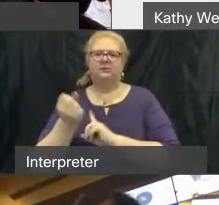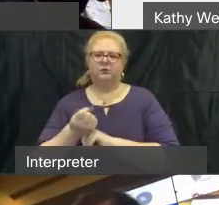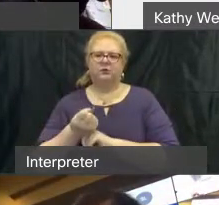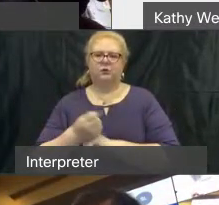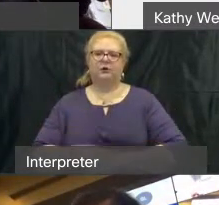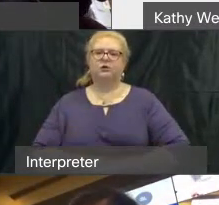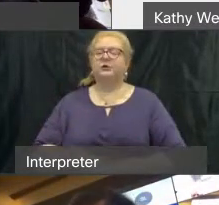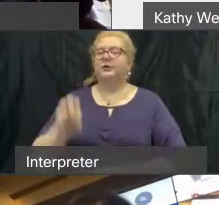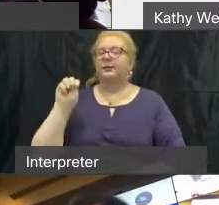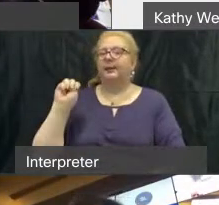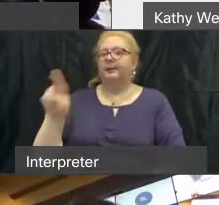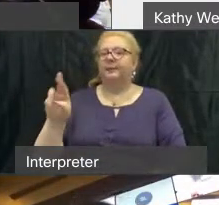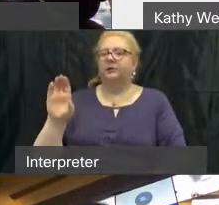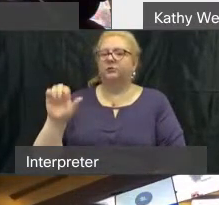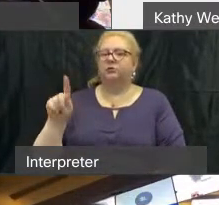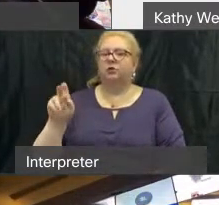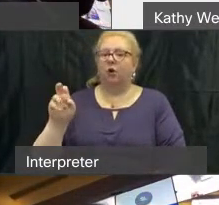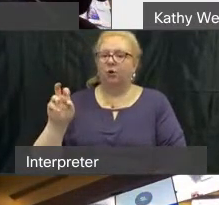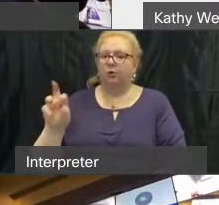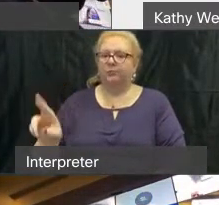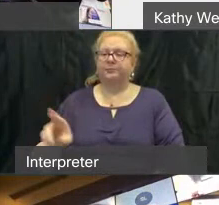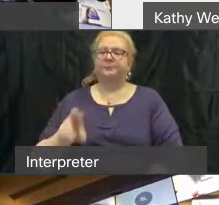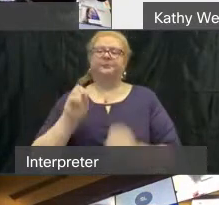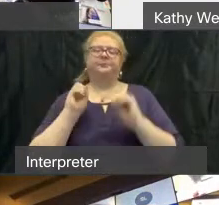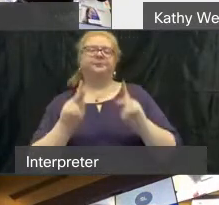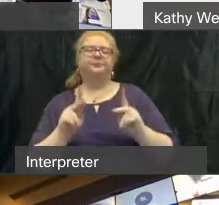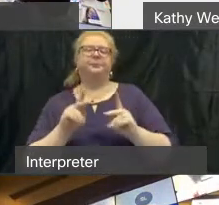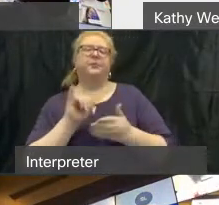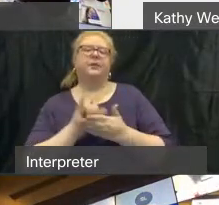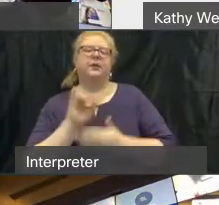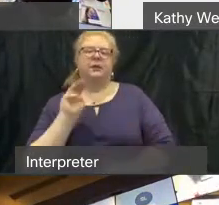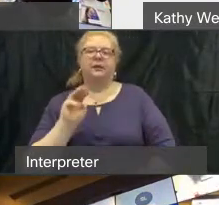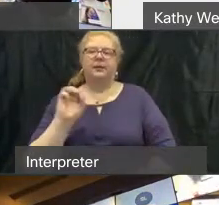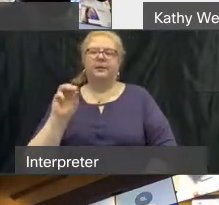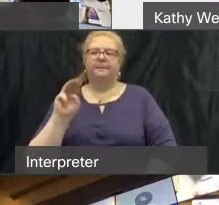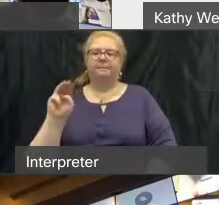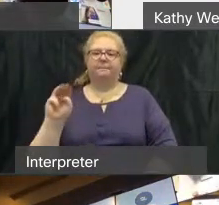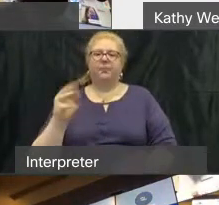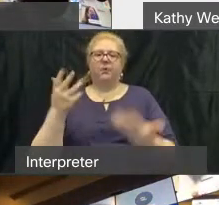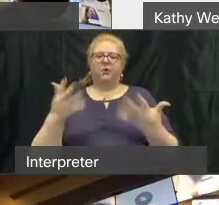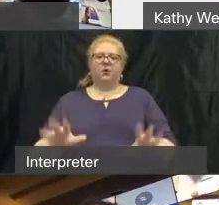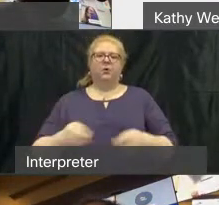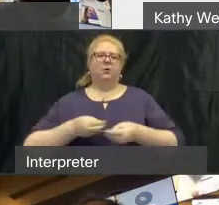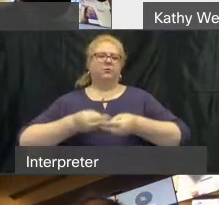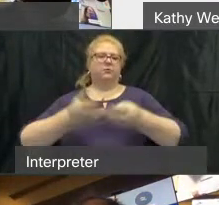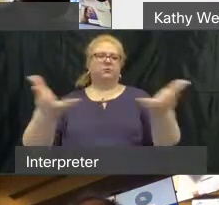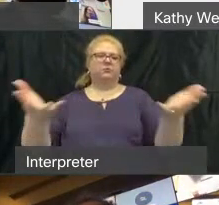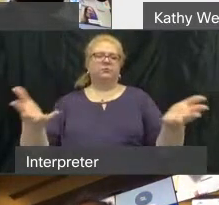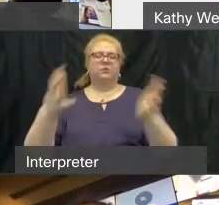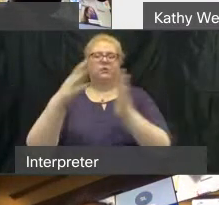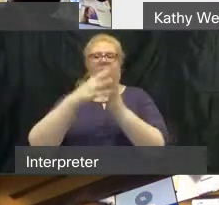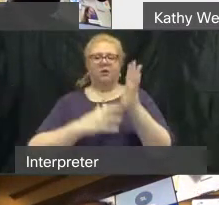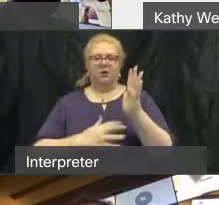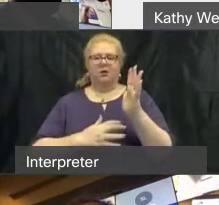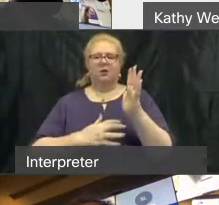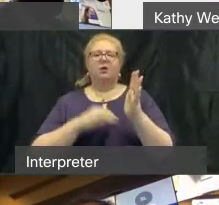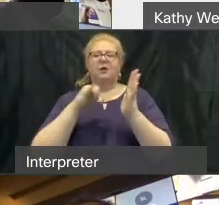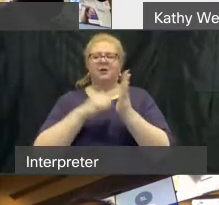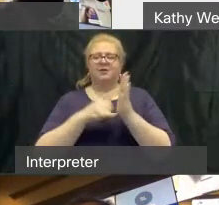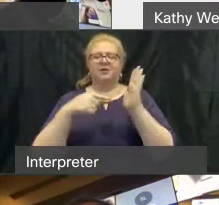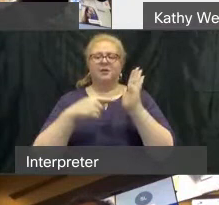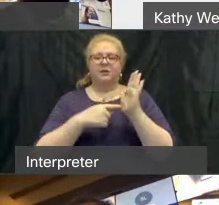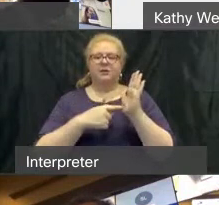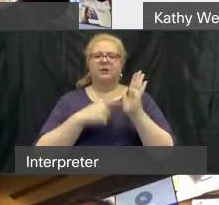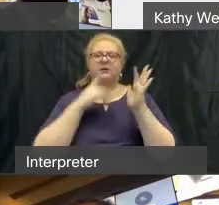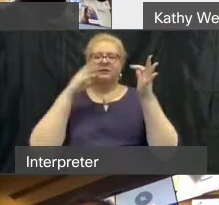Mr. Carpenter? The memorandum, and everybody should have had a copy of it, essentially said that